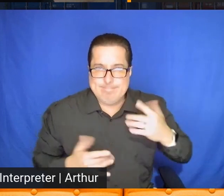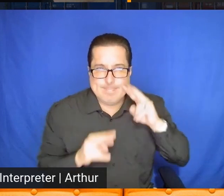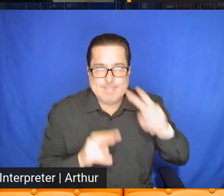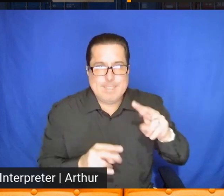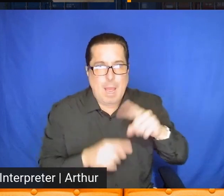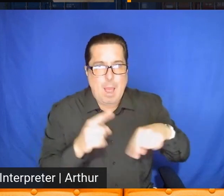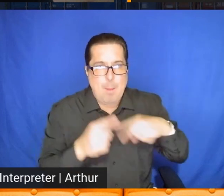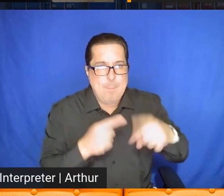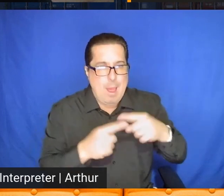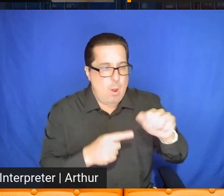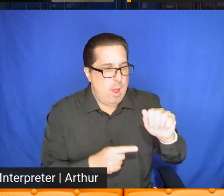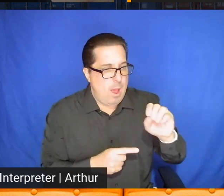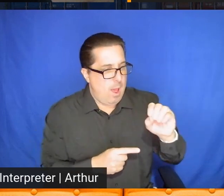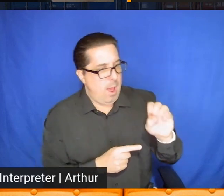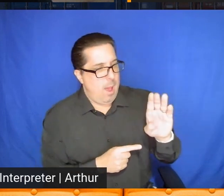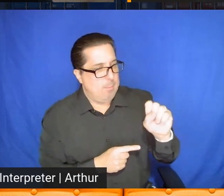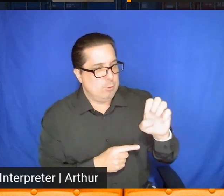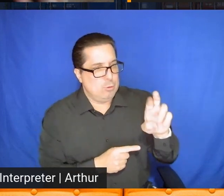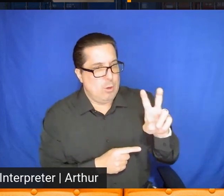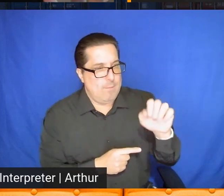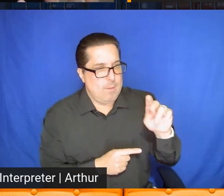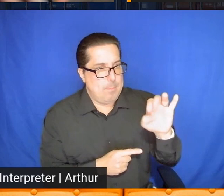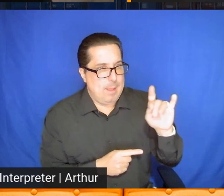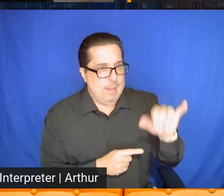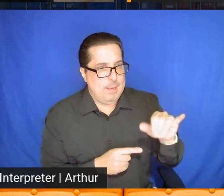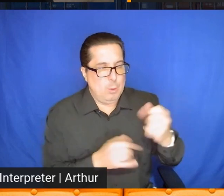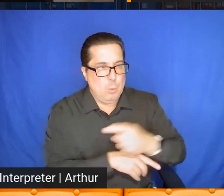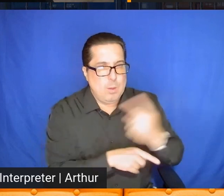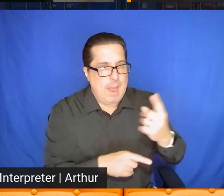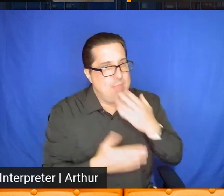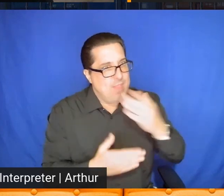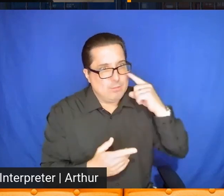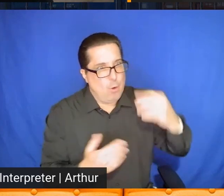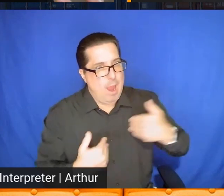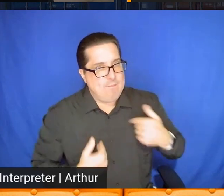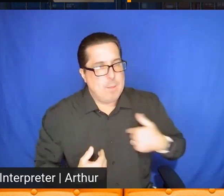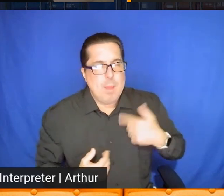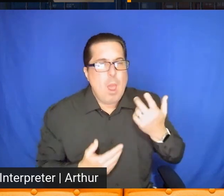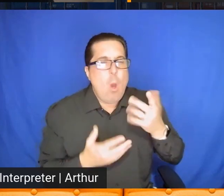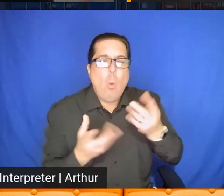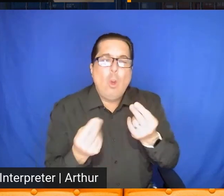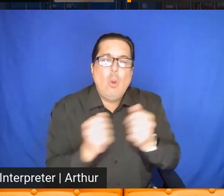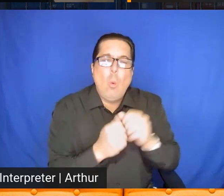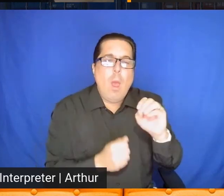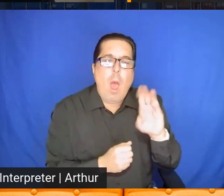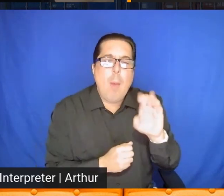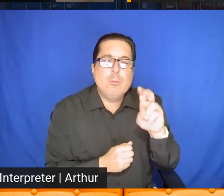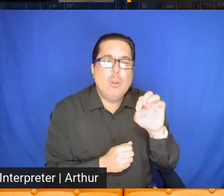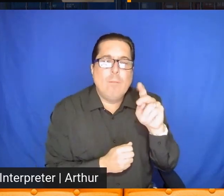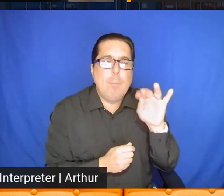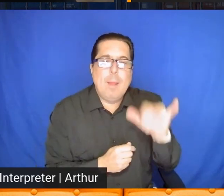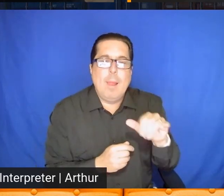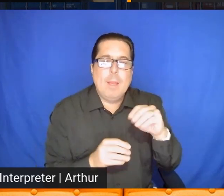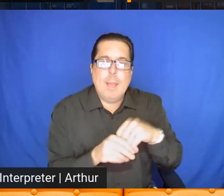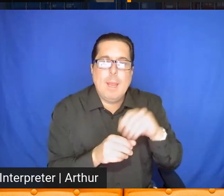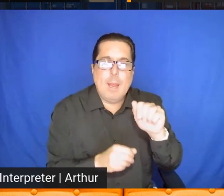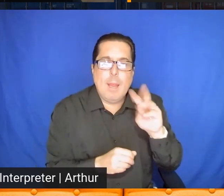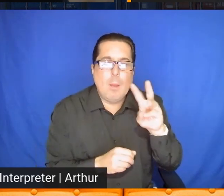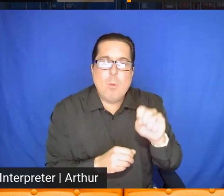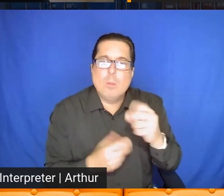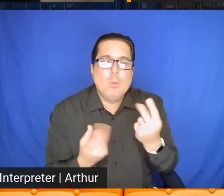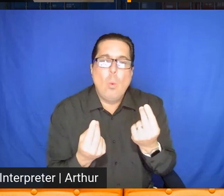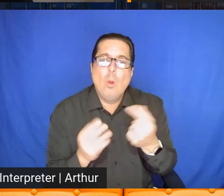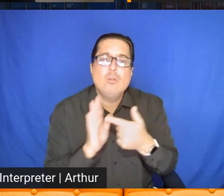today. Yeah, thanks for having me. So what do you do with observability at AWS and what do you want to show off today? Yeah,